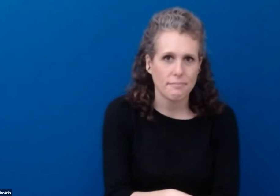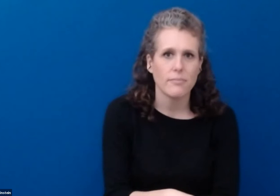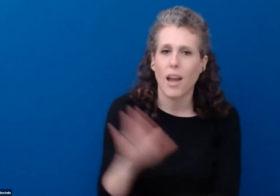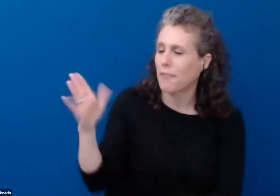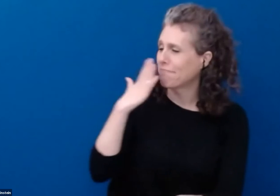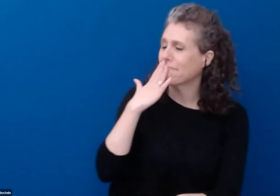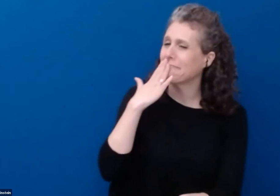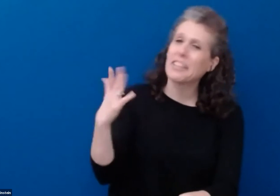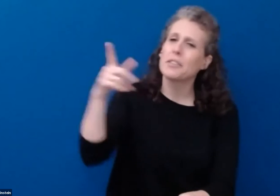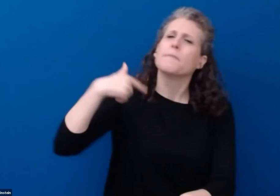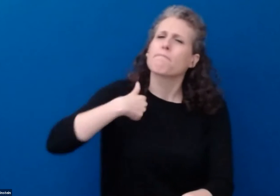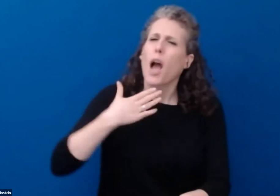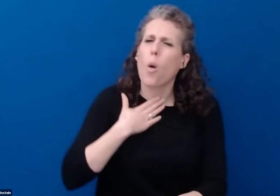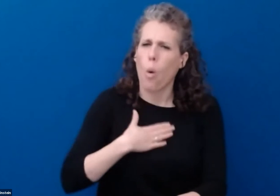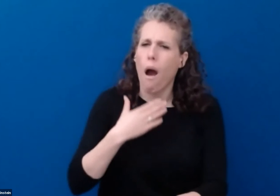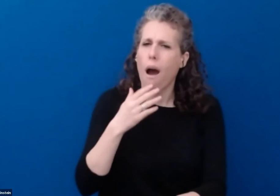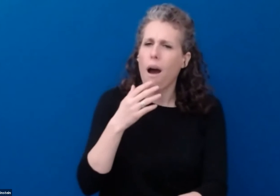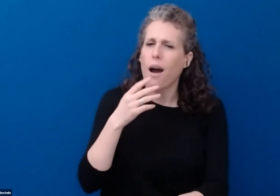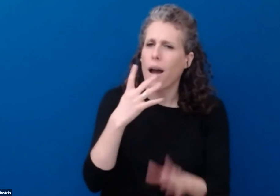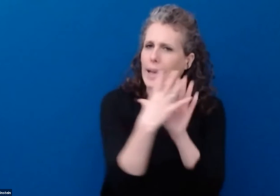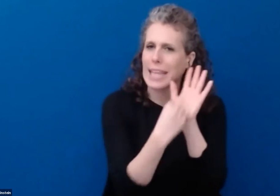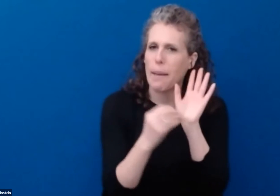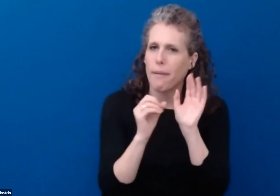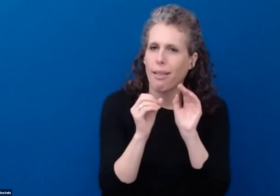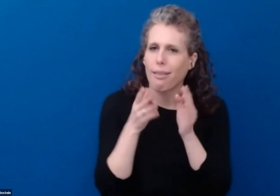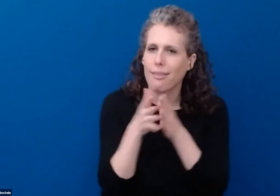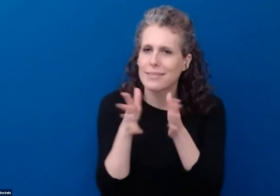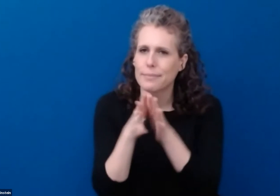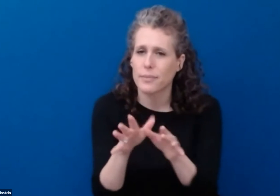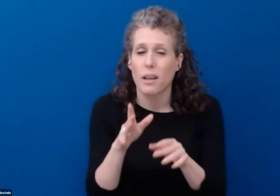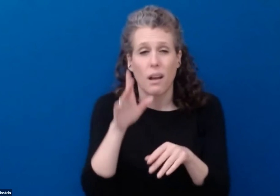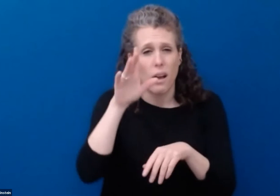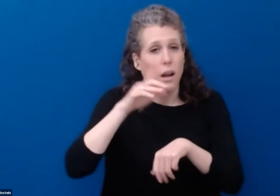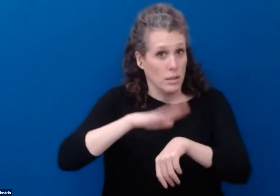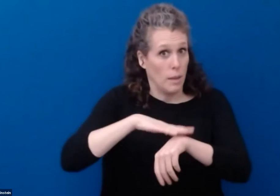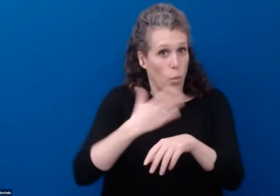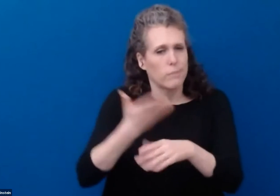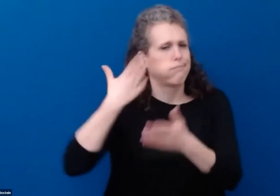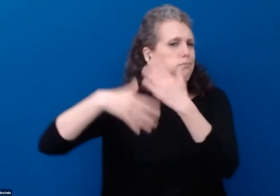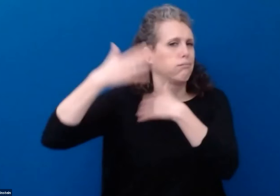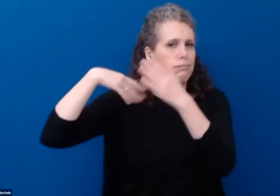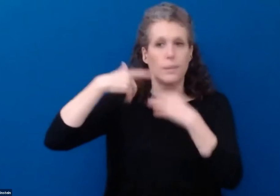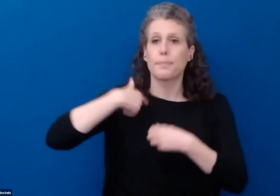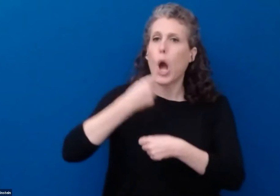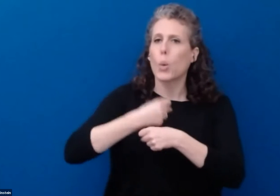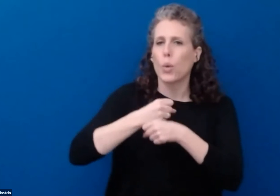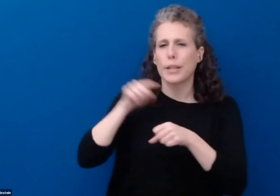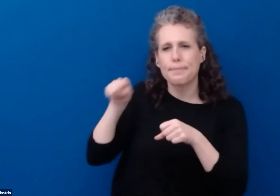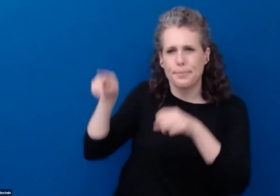an example. When this was long ago, I worked in a home for